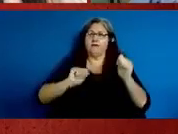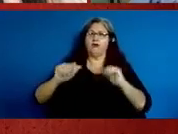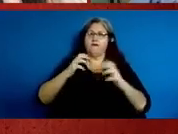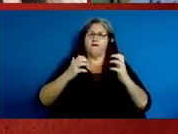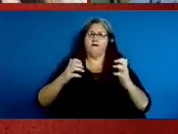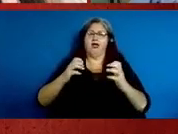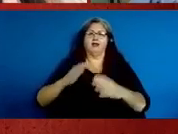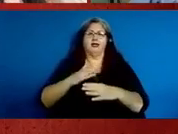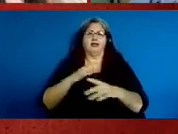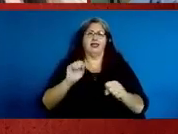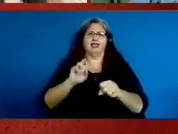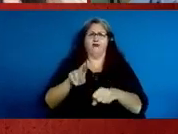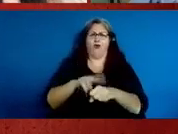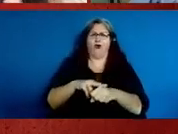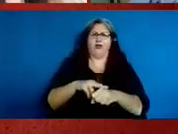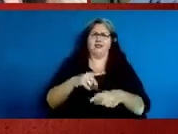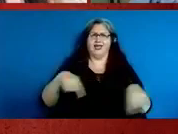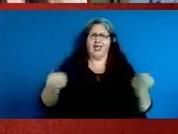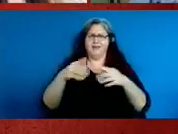course. And her